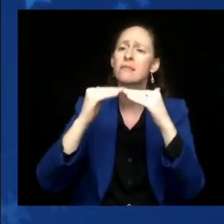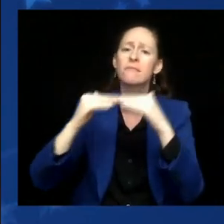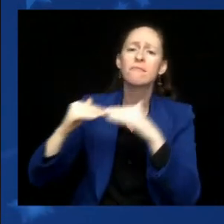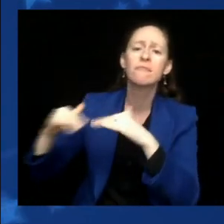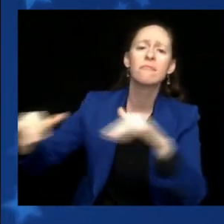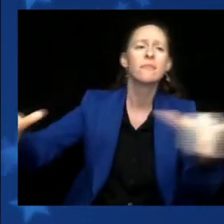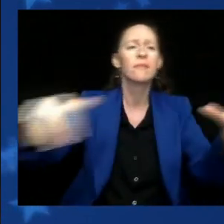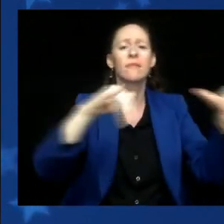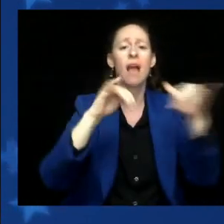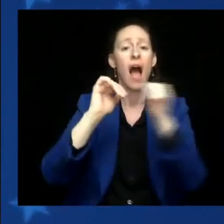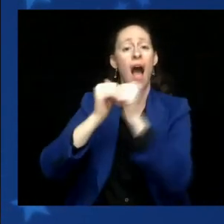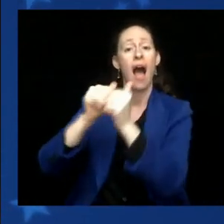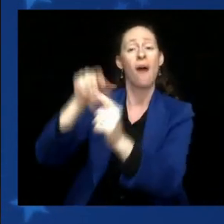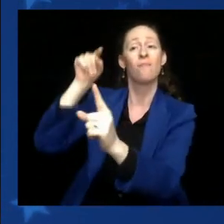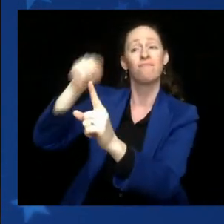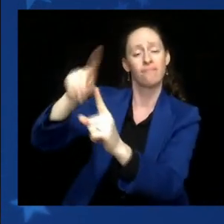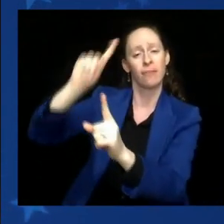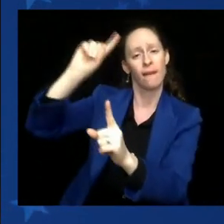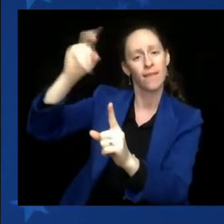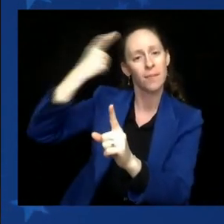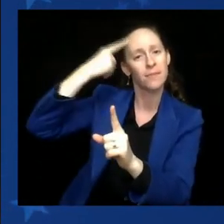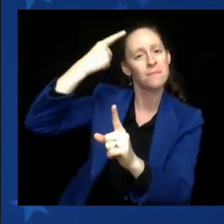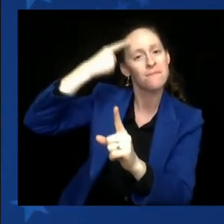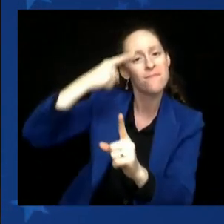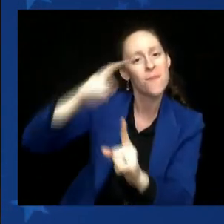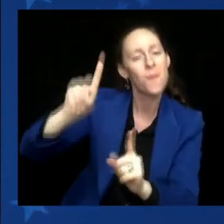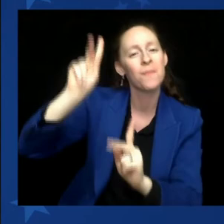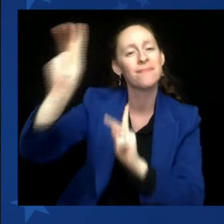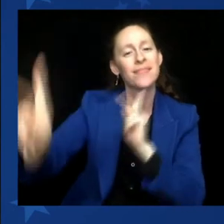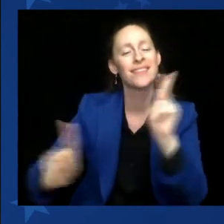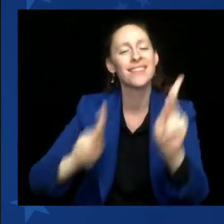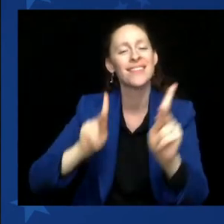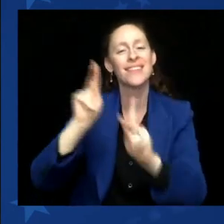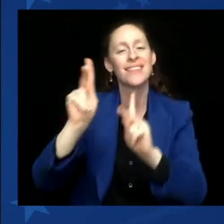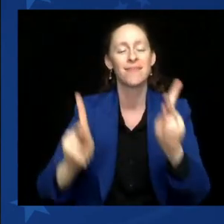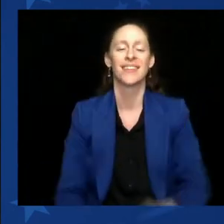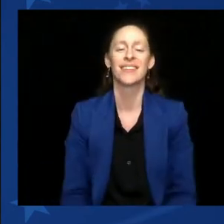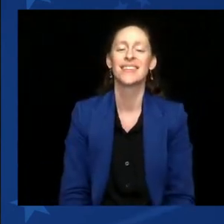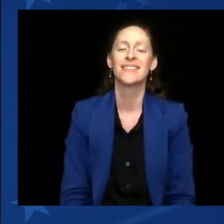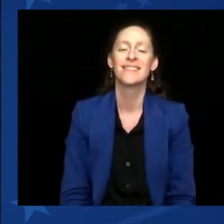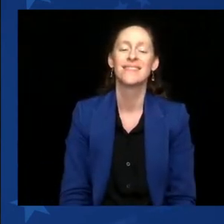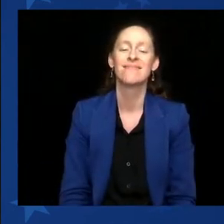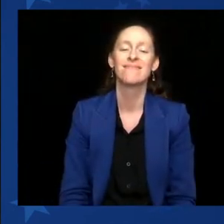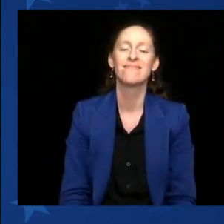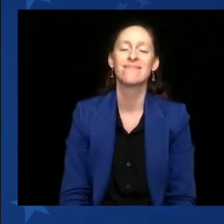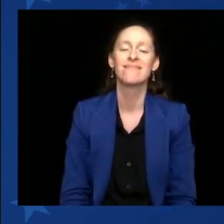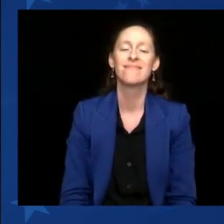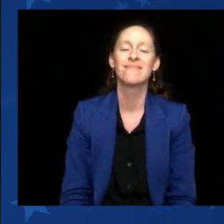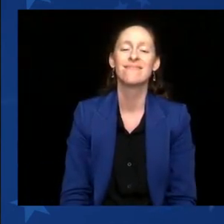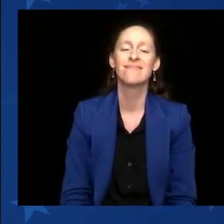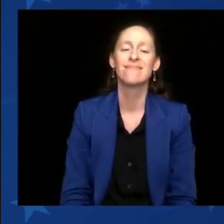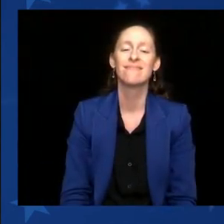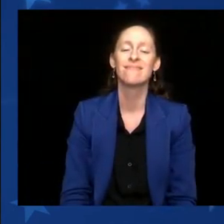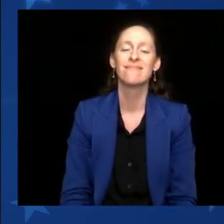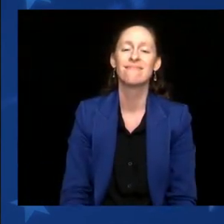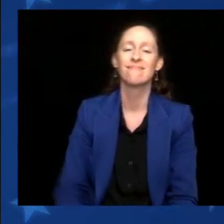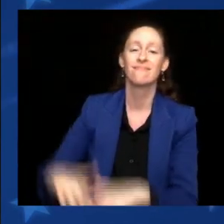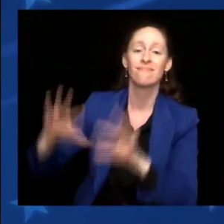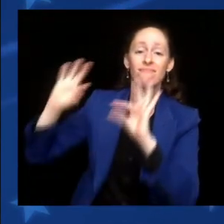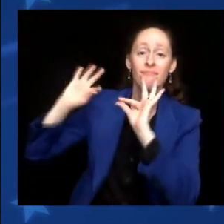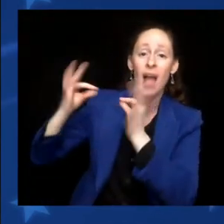founding, but every generation has opened those doors a little bit wider to include more people who have been excluded